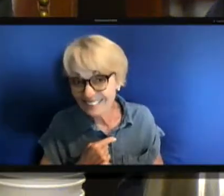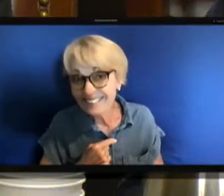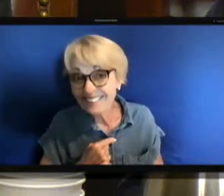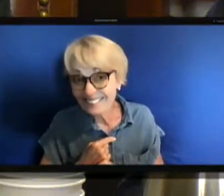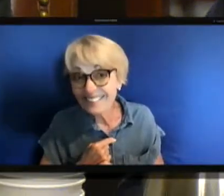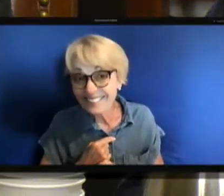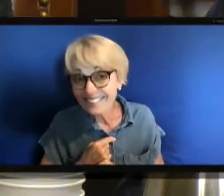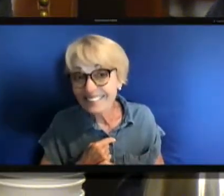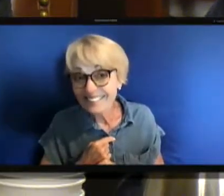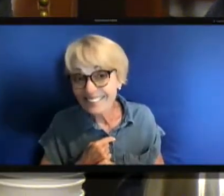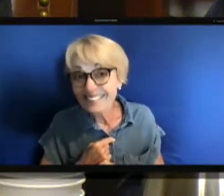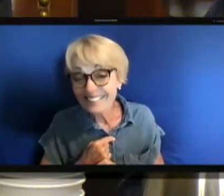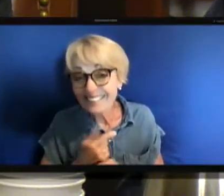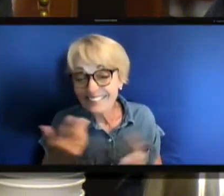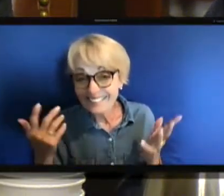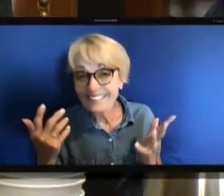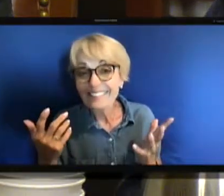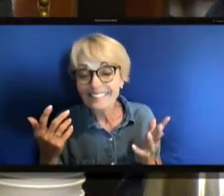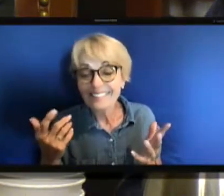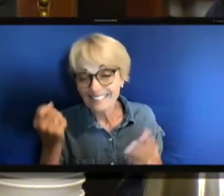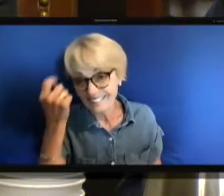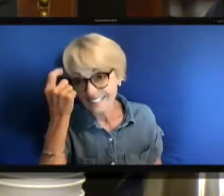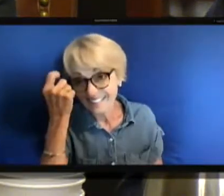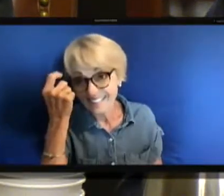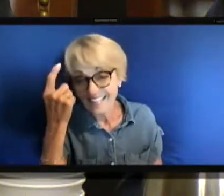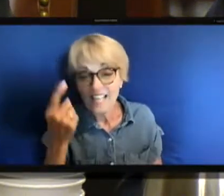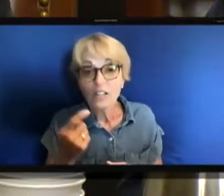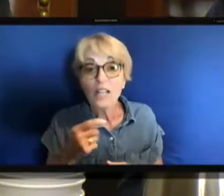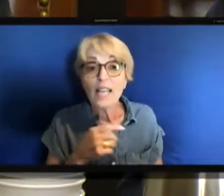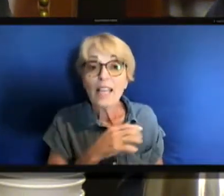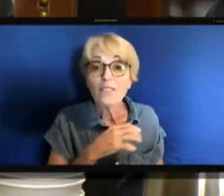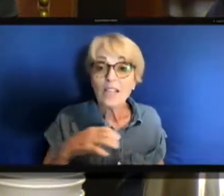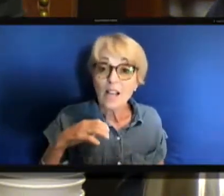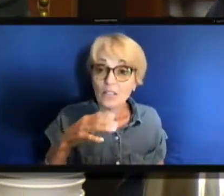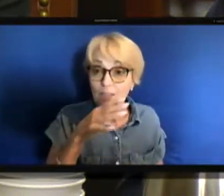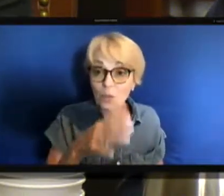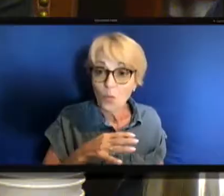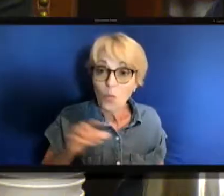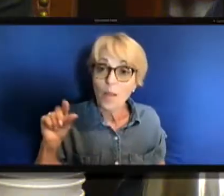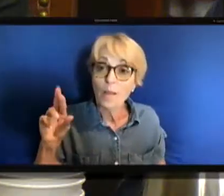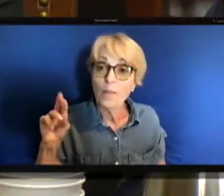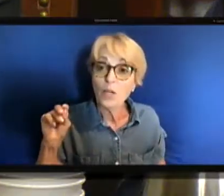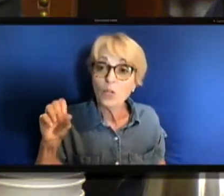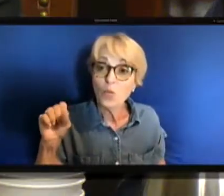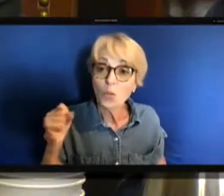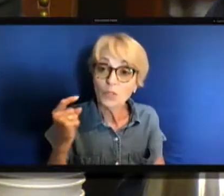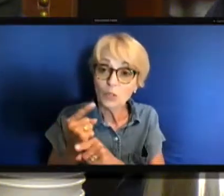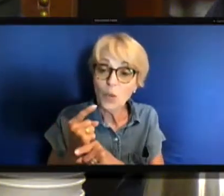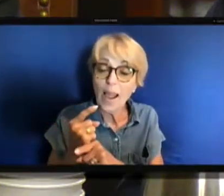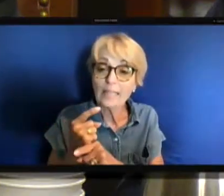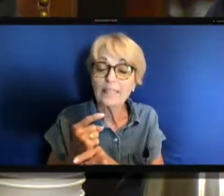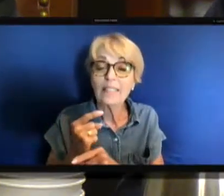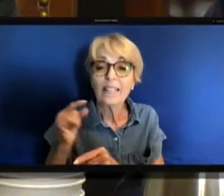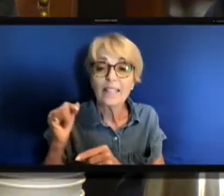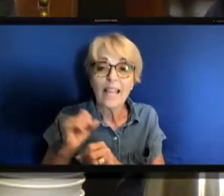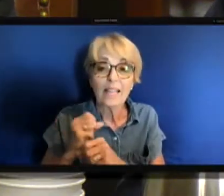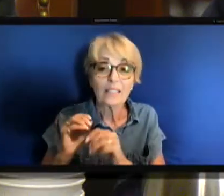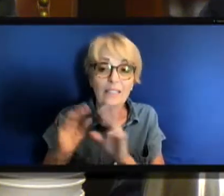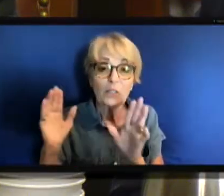Right? Yes. I get it. And if Councilwoman Gross is correct, then it kind of clears that up, we hope. That will be a